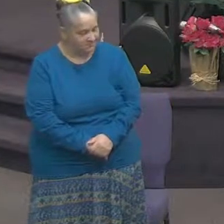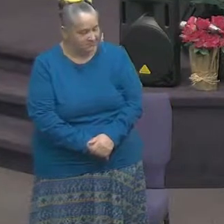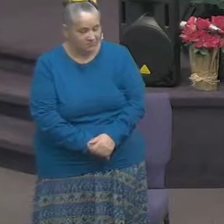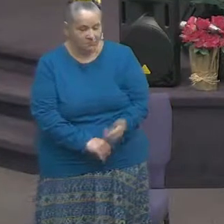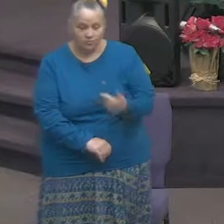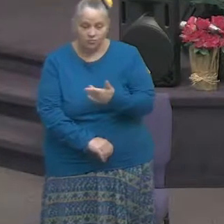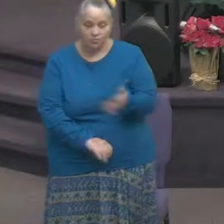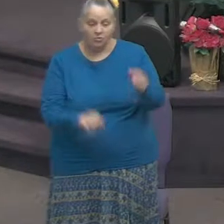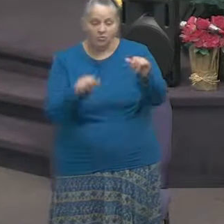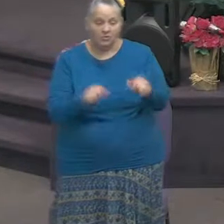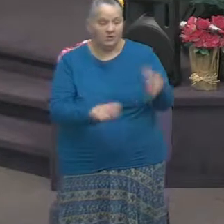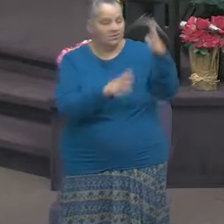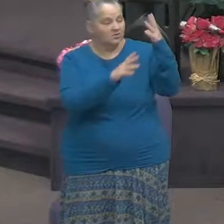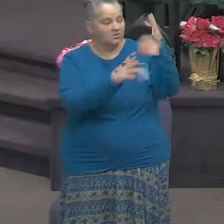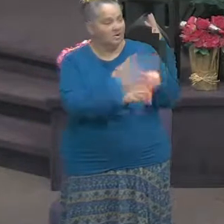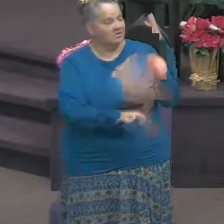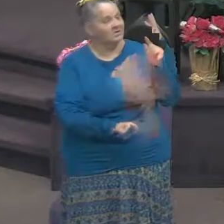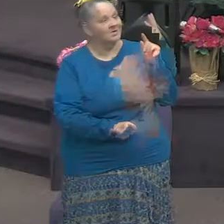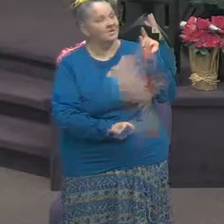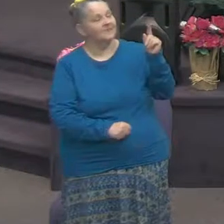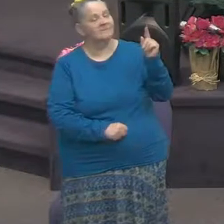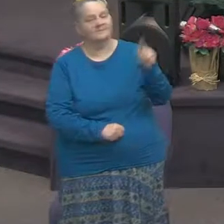You can trust him.